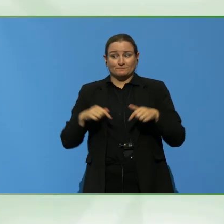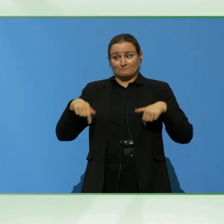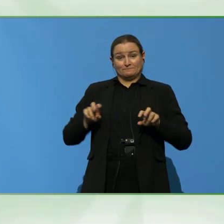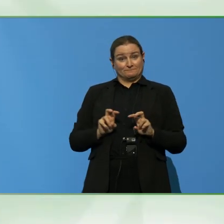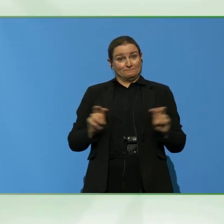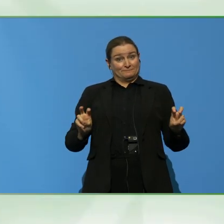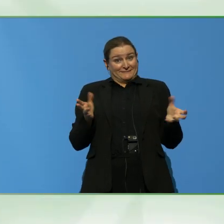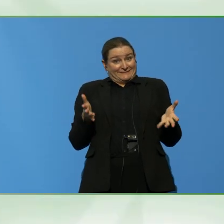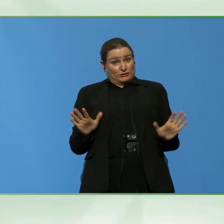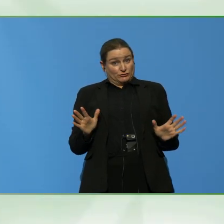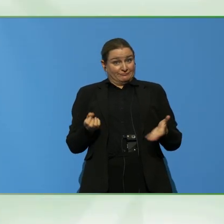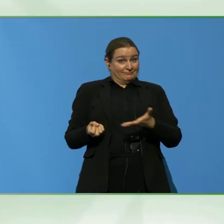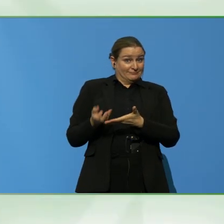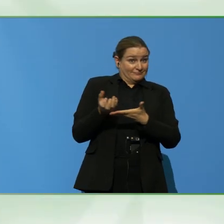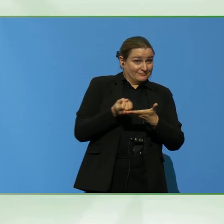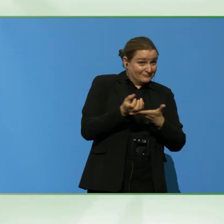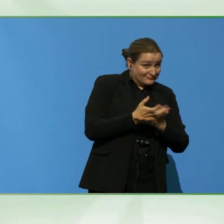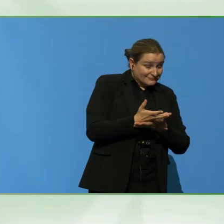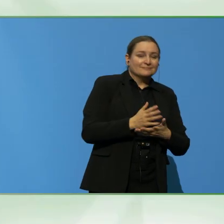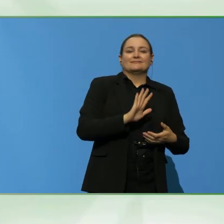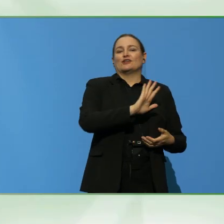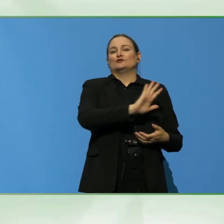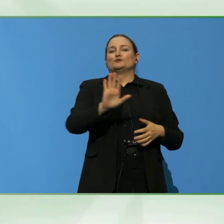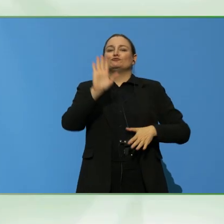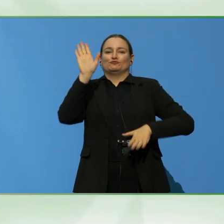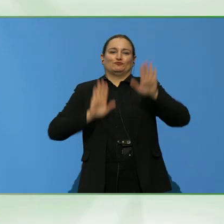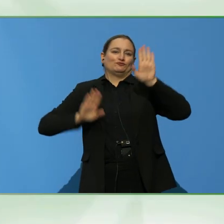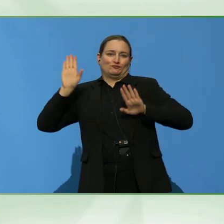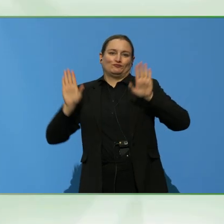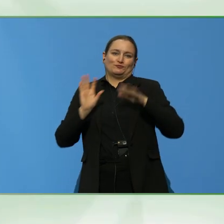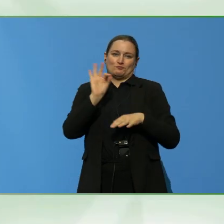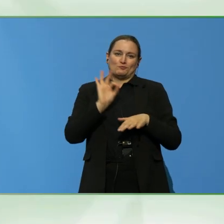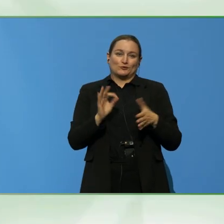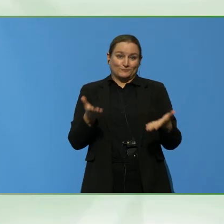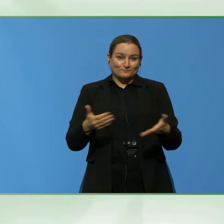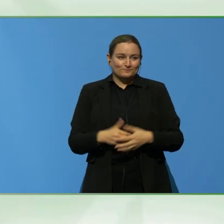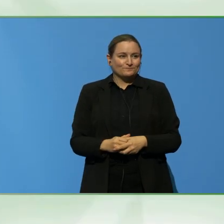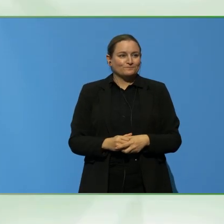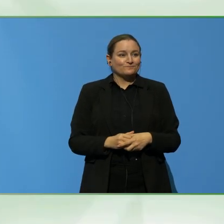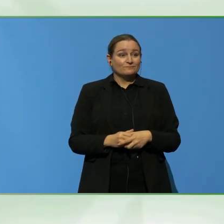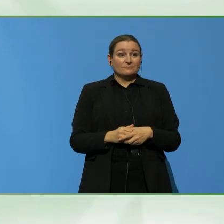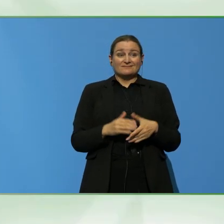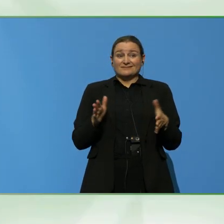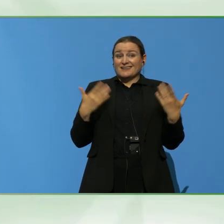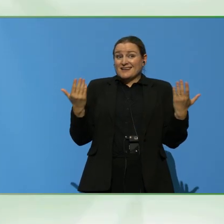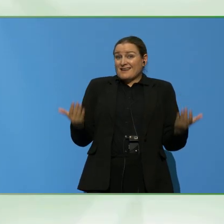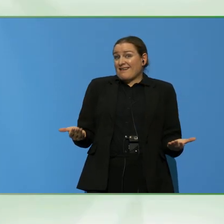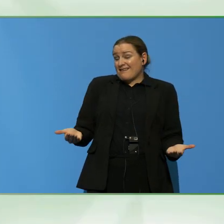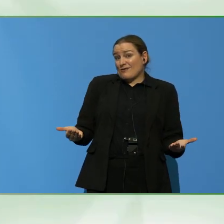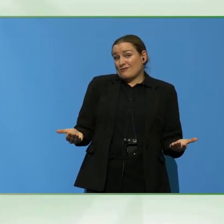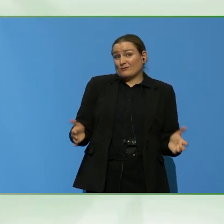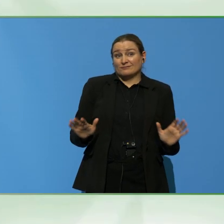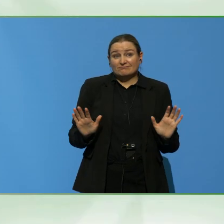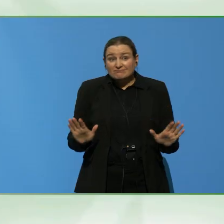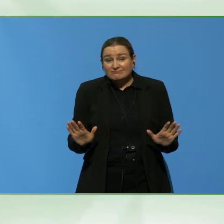seek the engagement with you towards the tail end of this session. So without further ado, as they would say,